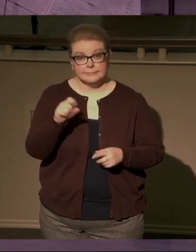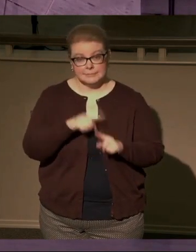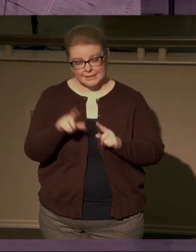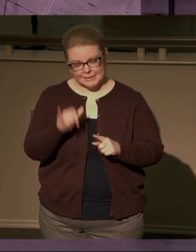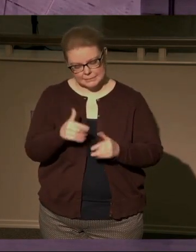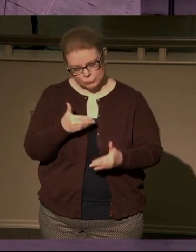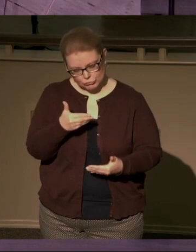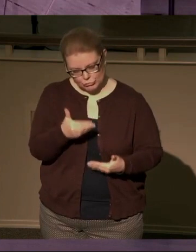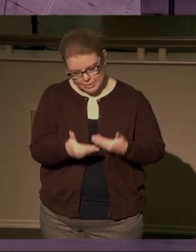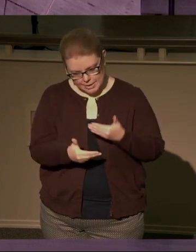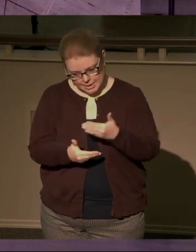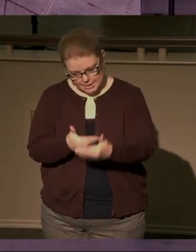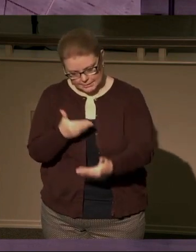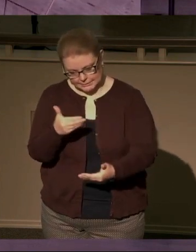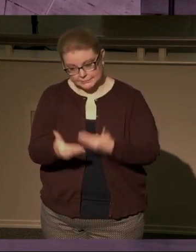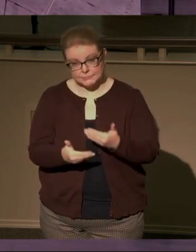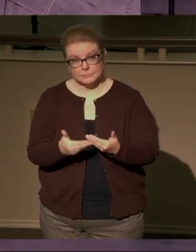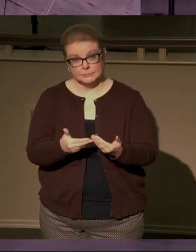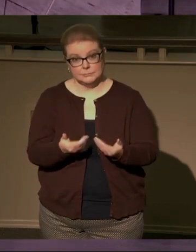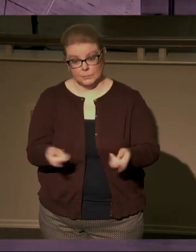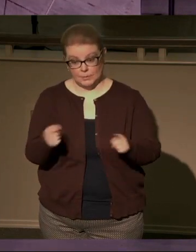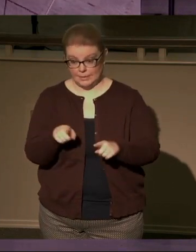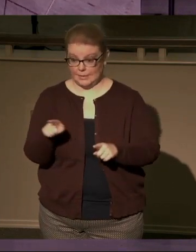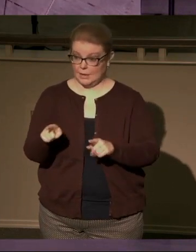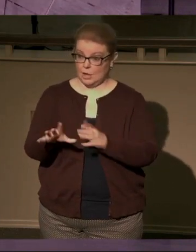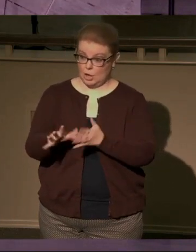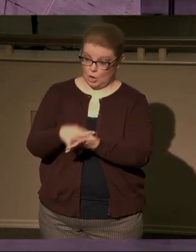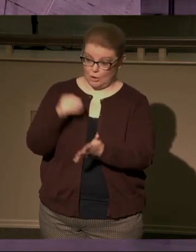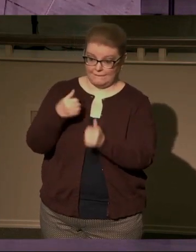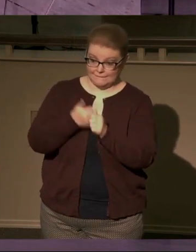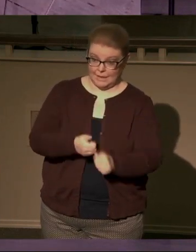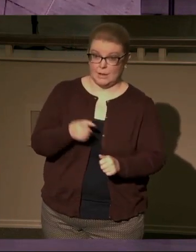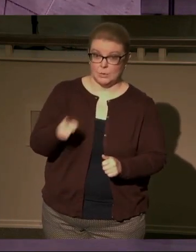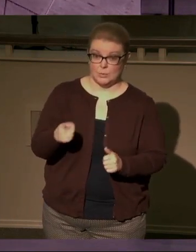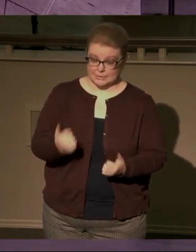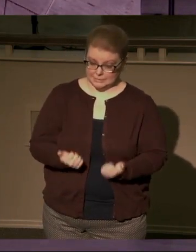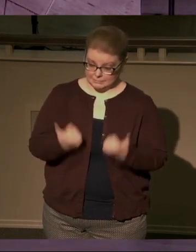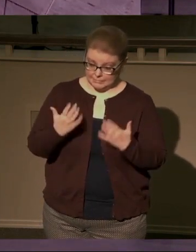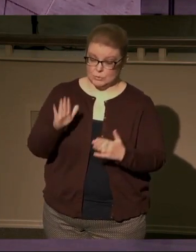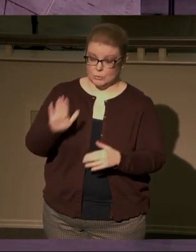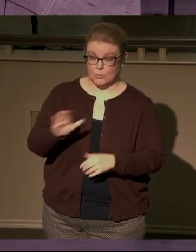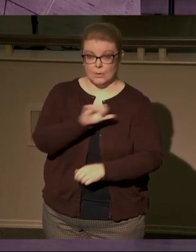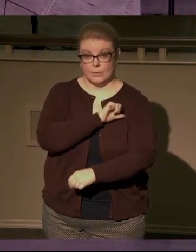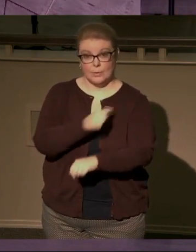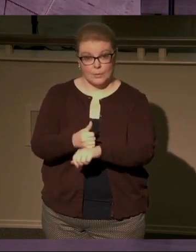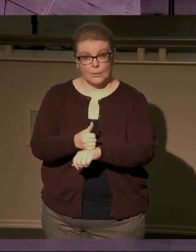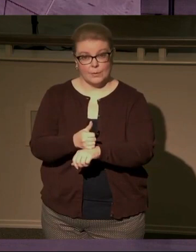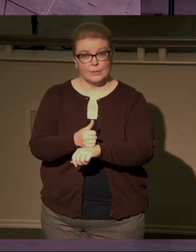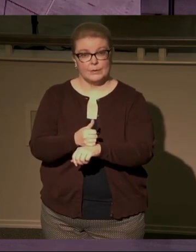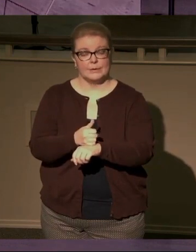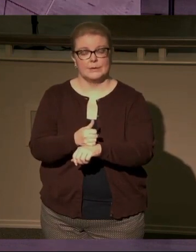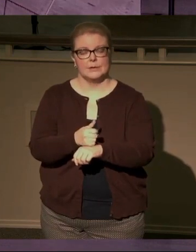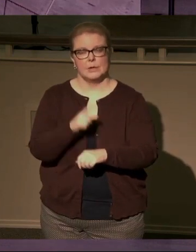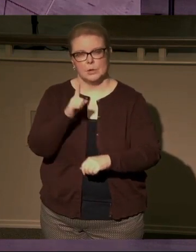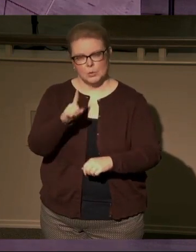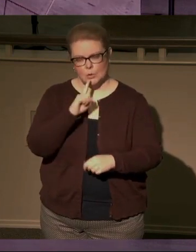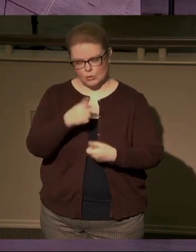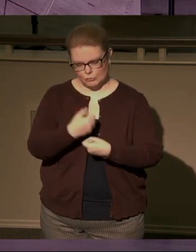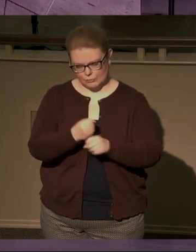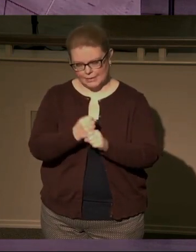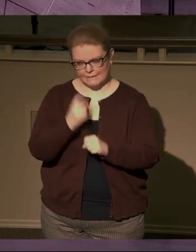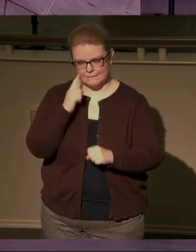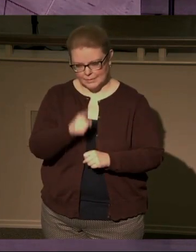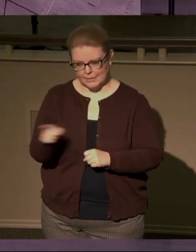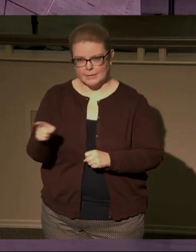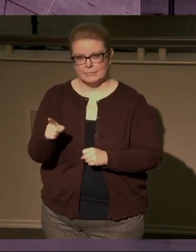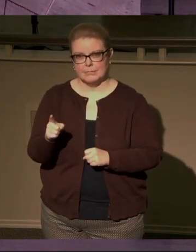process. And when they learn to follow you and when they learn to submit to your authority, you are producing for them the